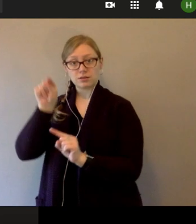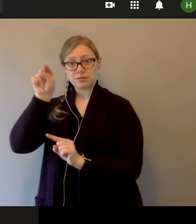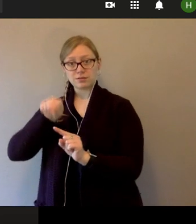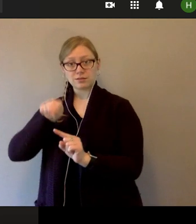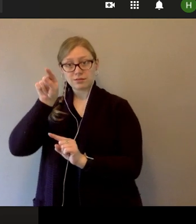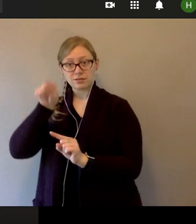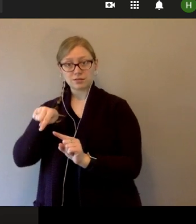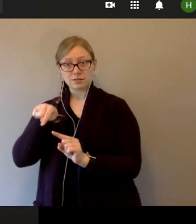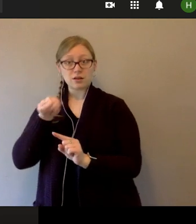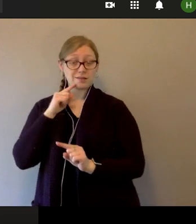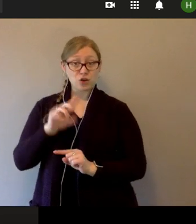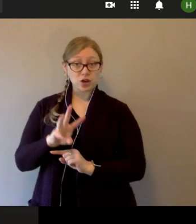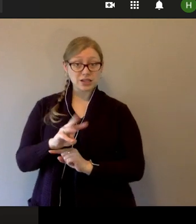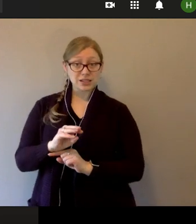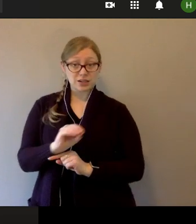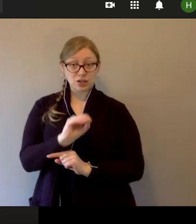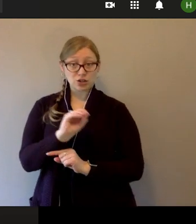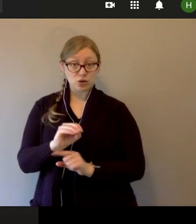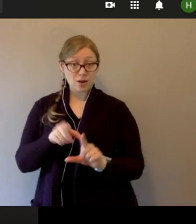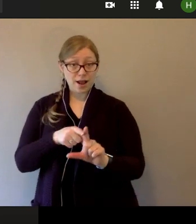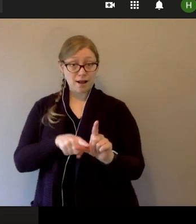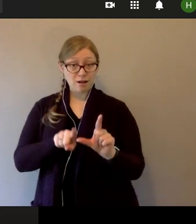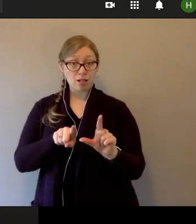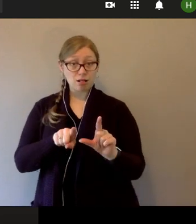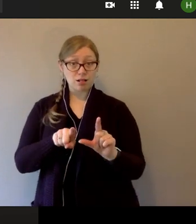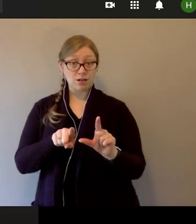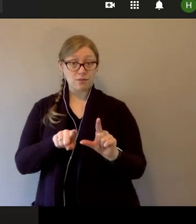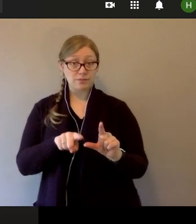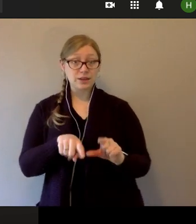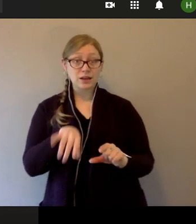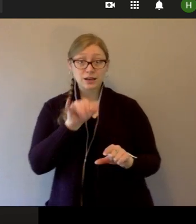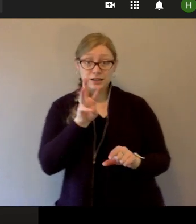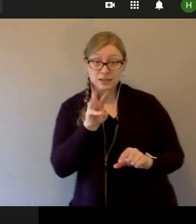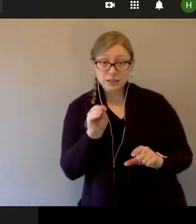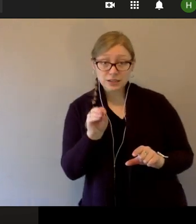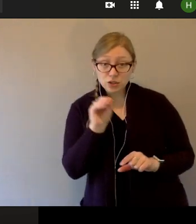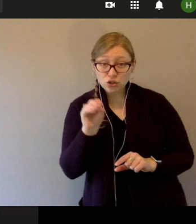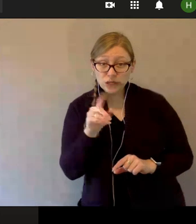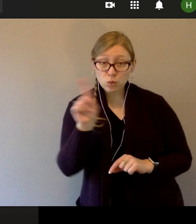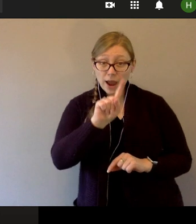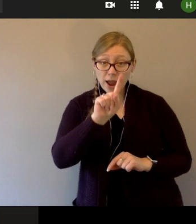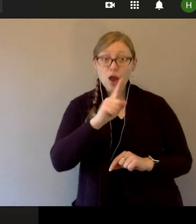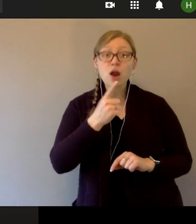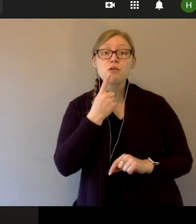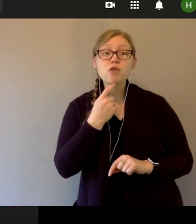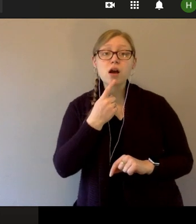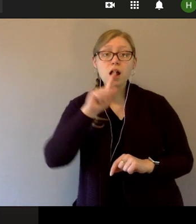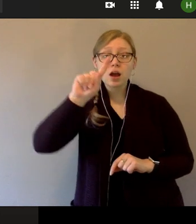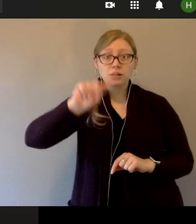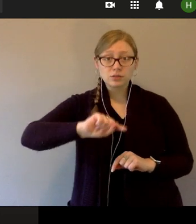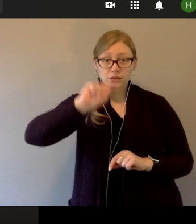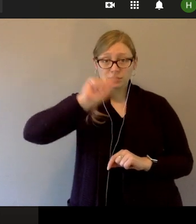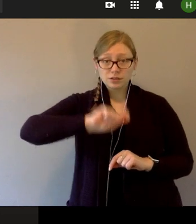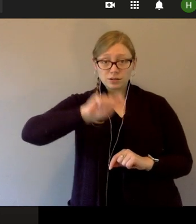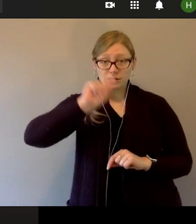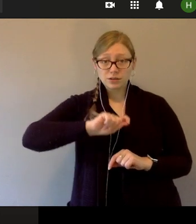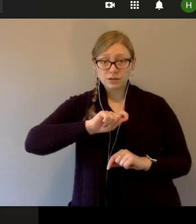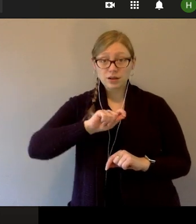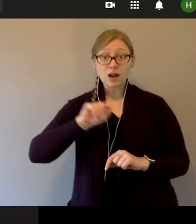60-degree angle. So the 60-degree angle is going to be right here. Adjacent and hypotenuse is going to be